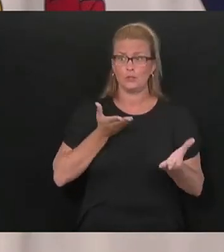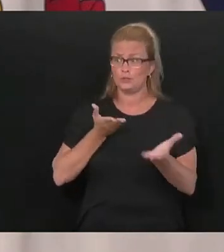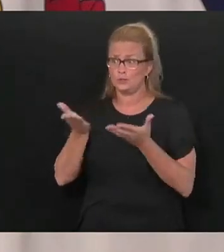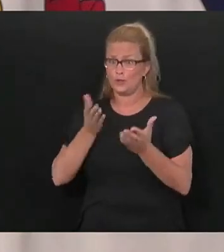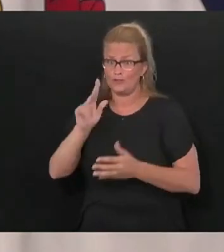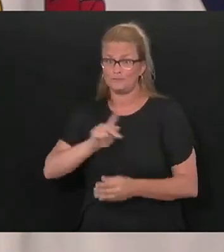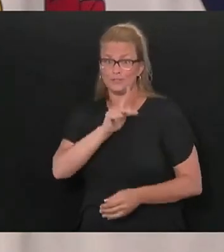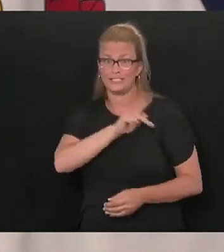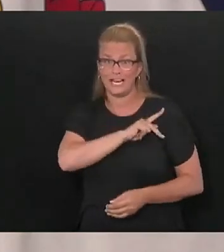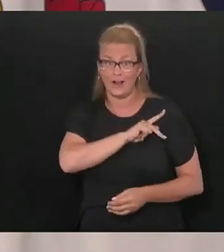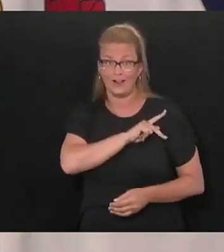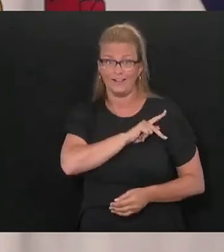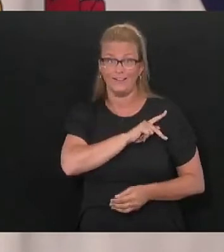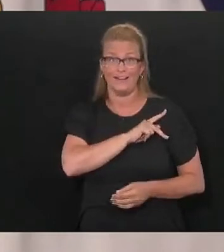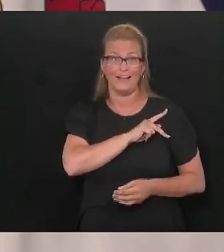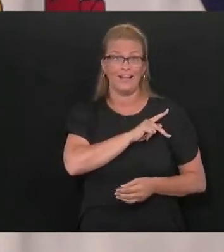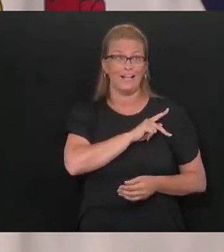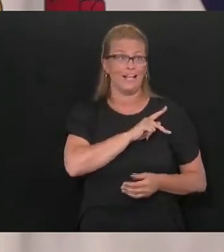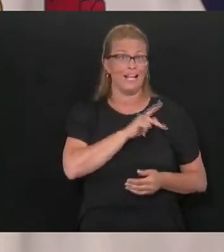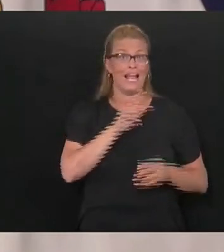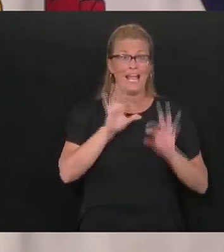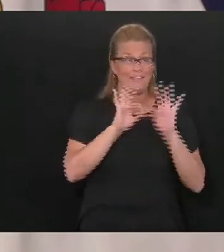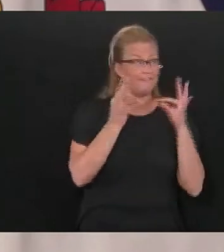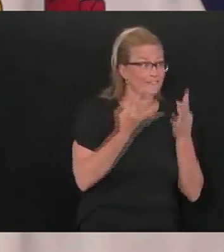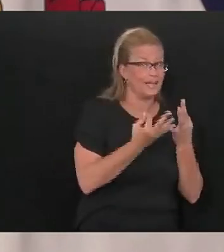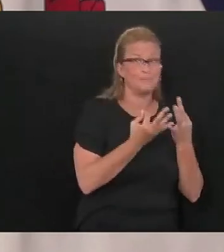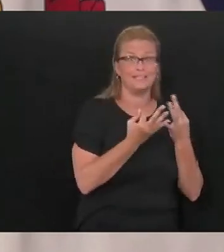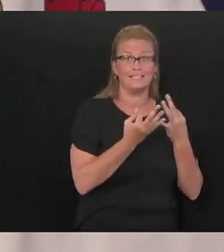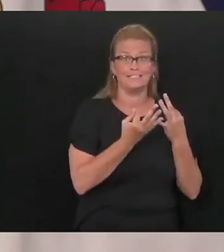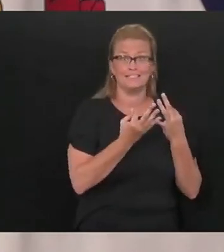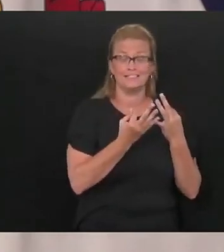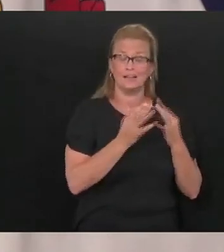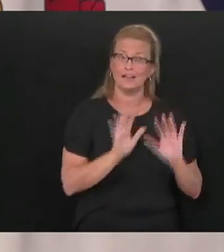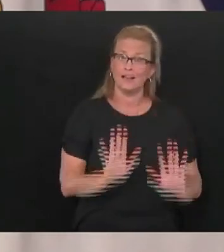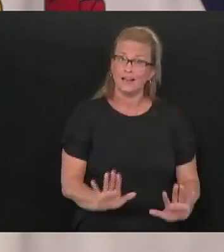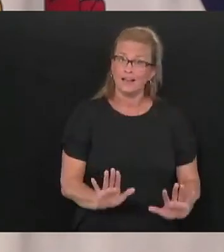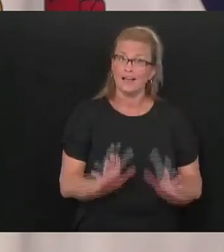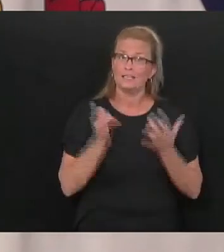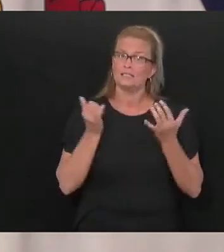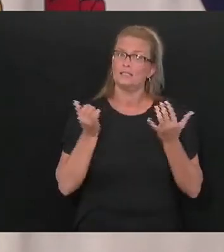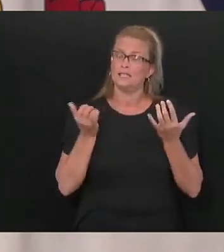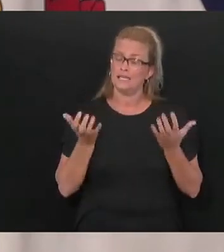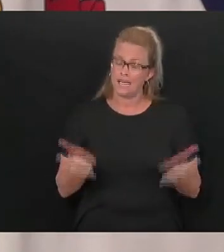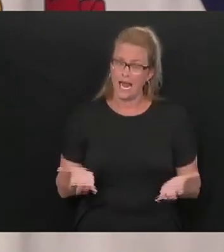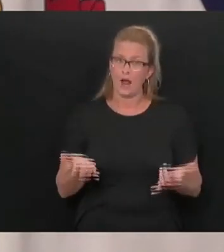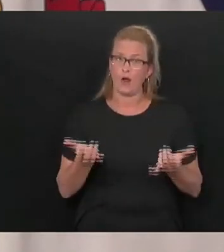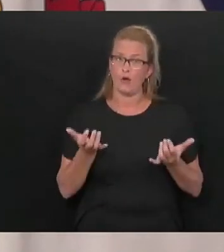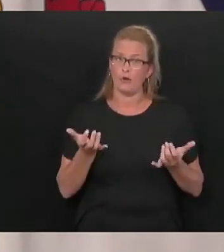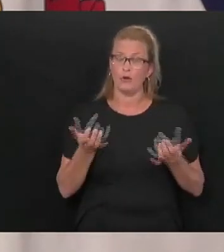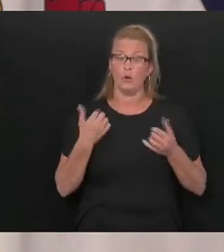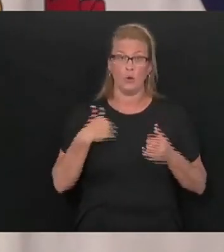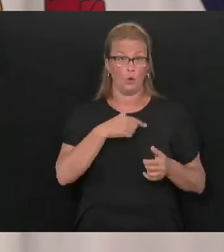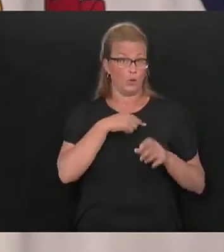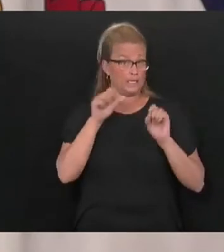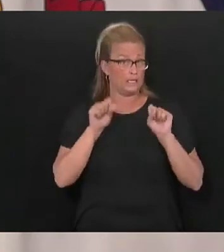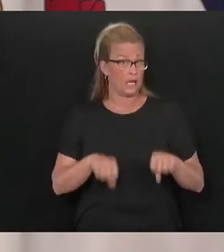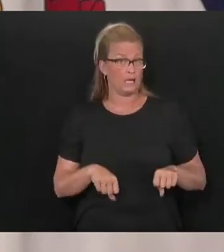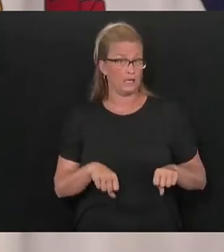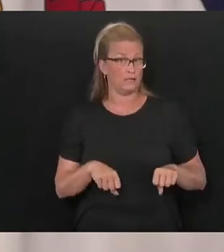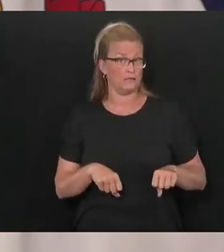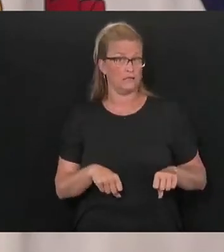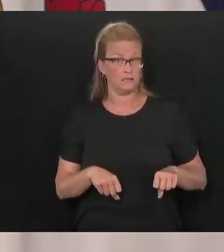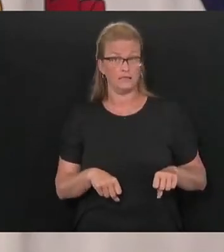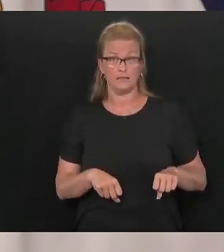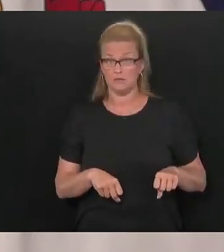And we've got to be considerate of our families. Now, here's what we can do. We can